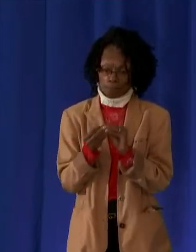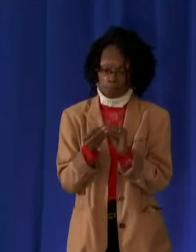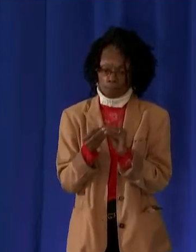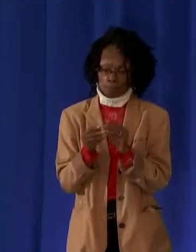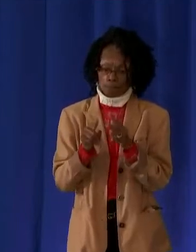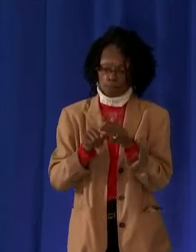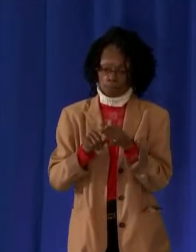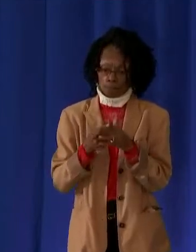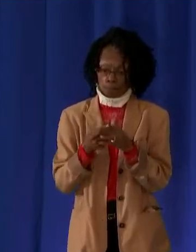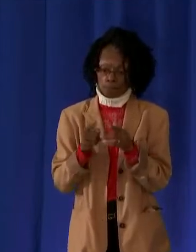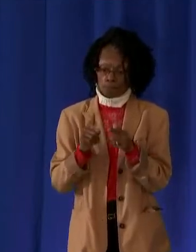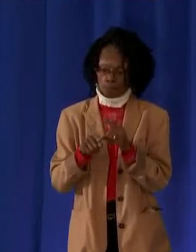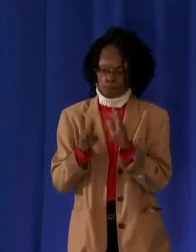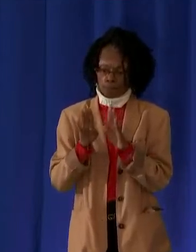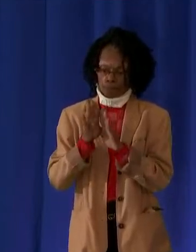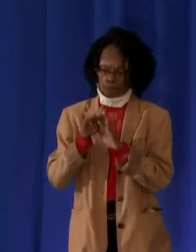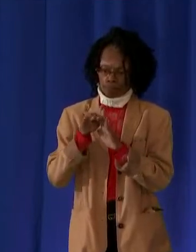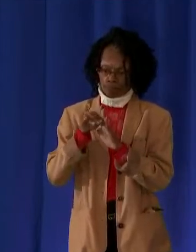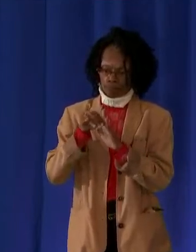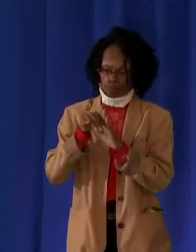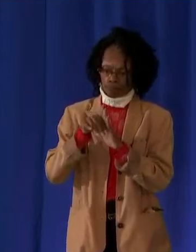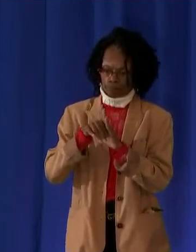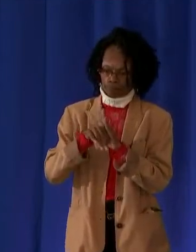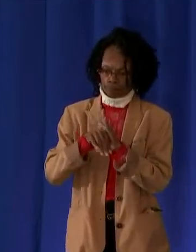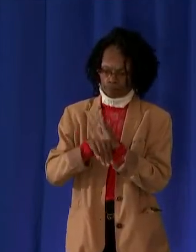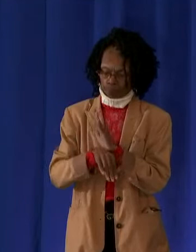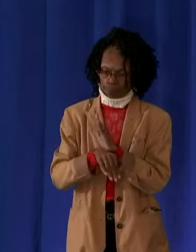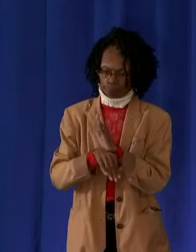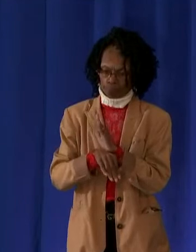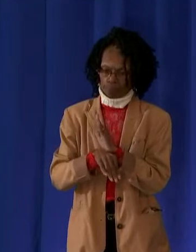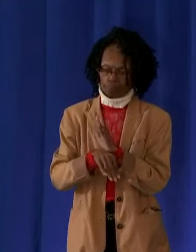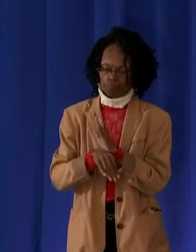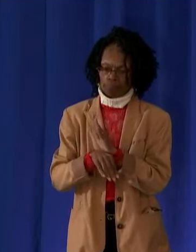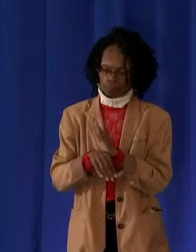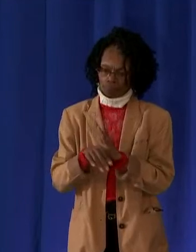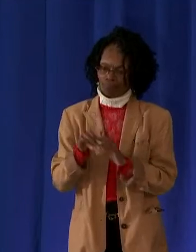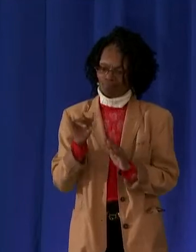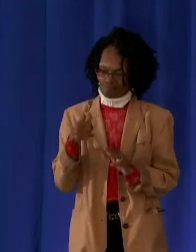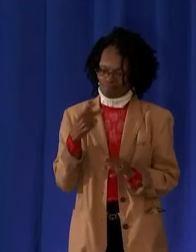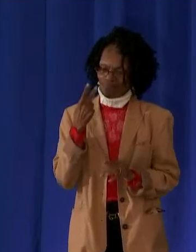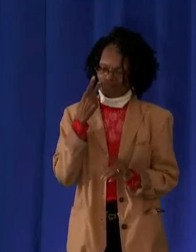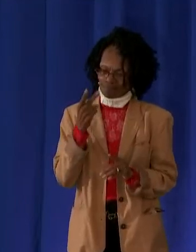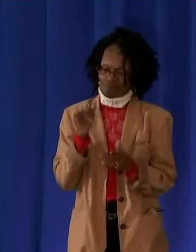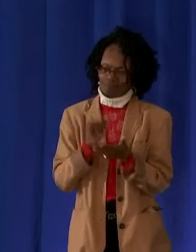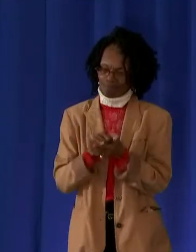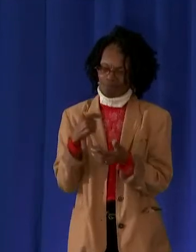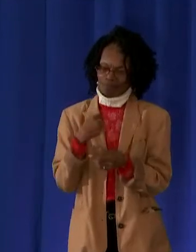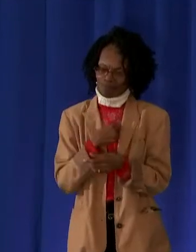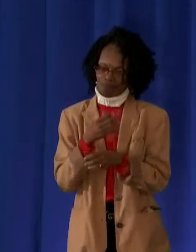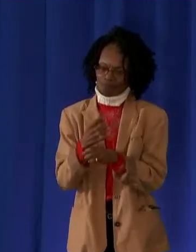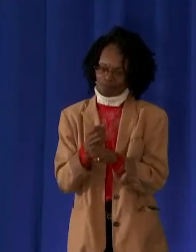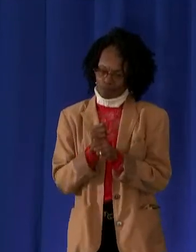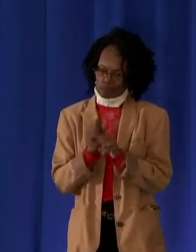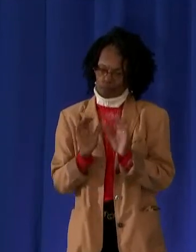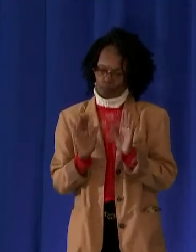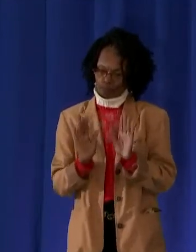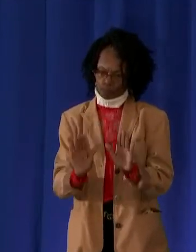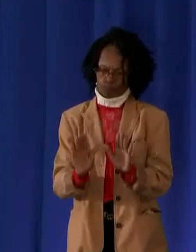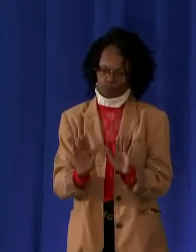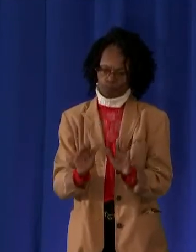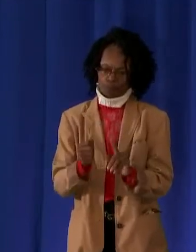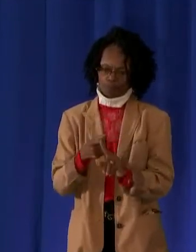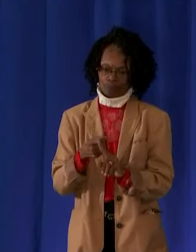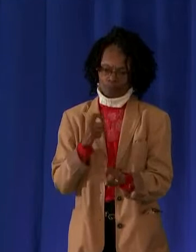numbers start to decline. So we do believe that we've gotten the push out of